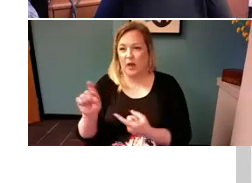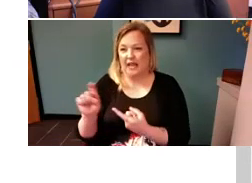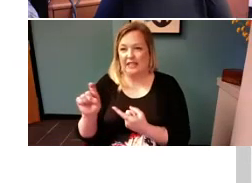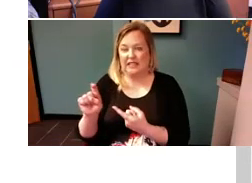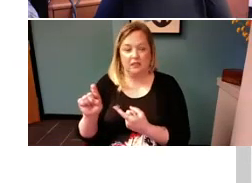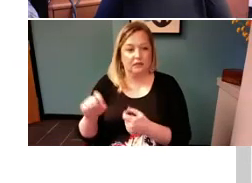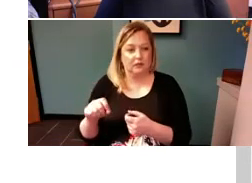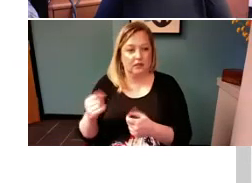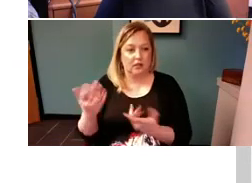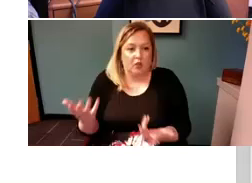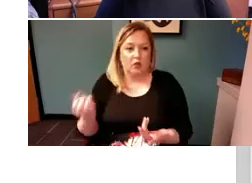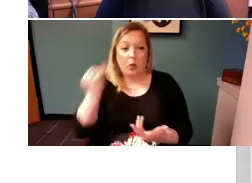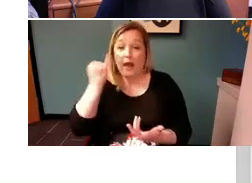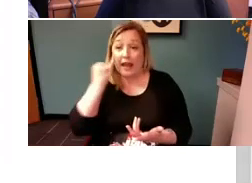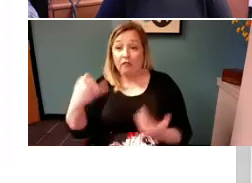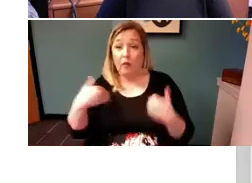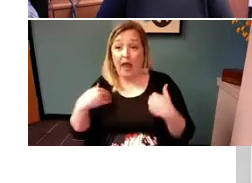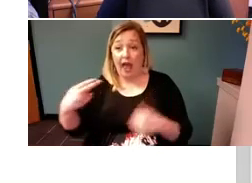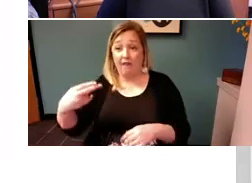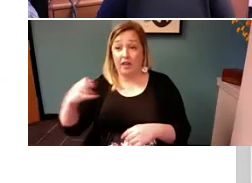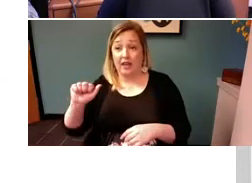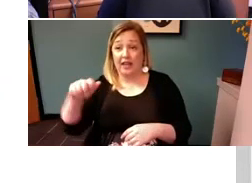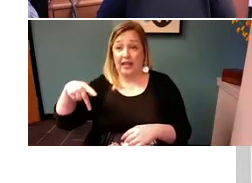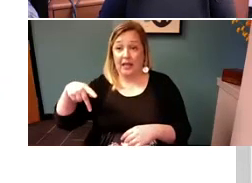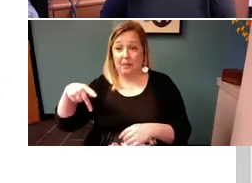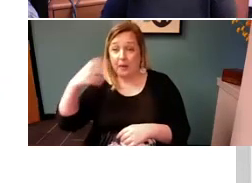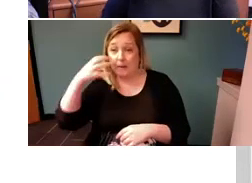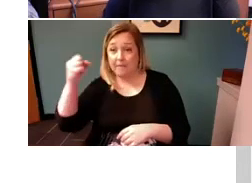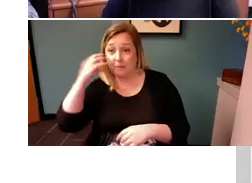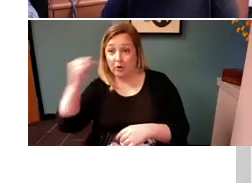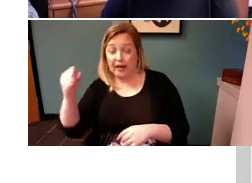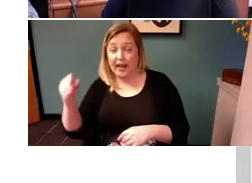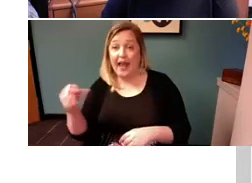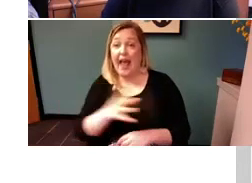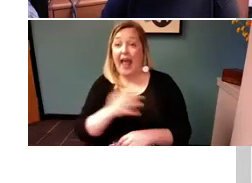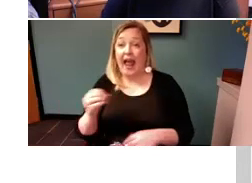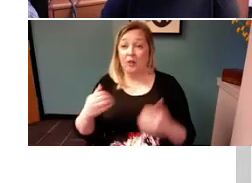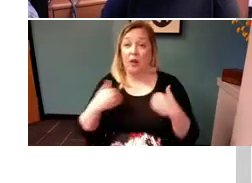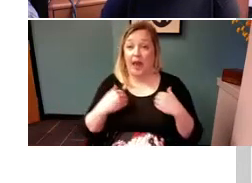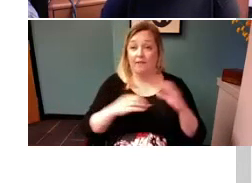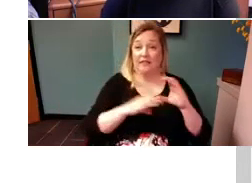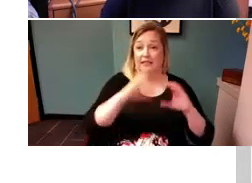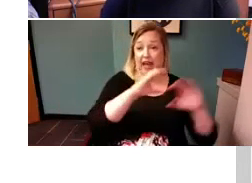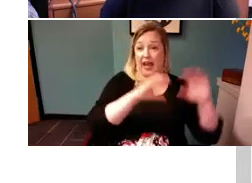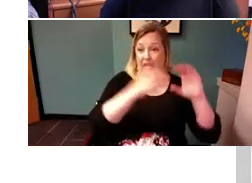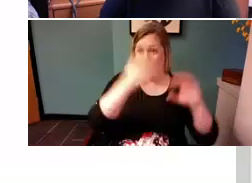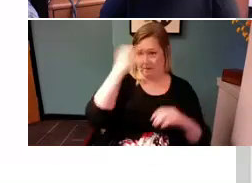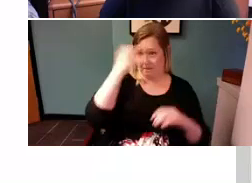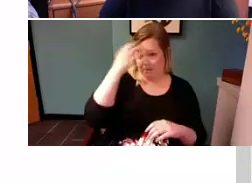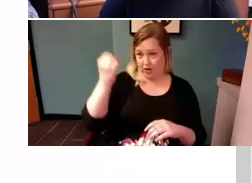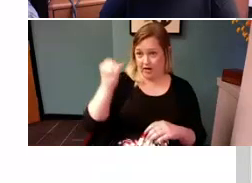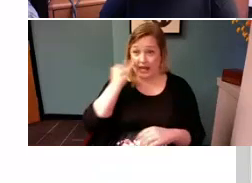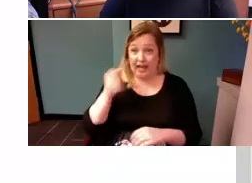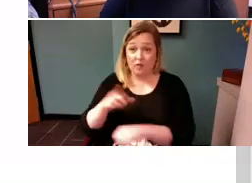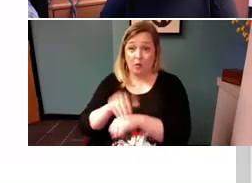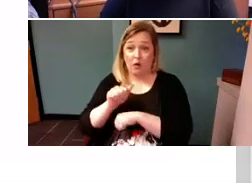Let's say that we have this heap memory and we have this stack memory, right? So when we call this particular function